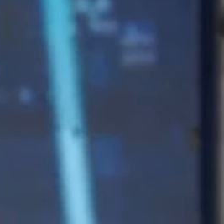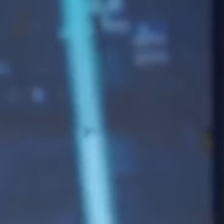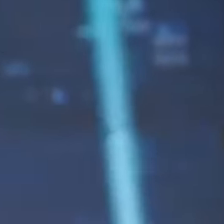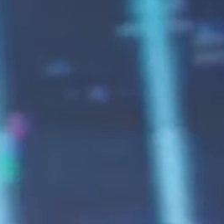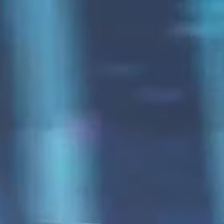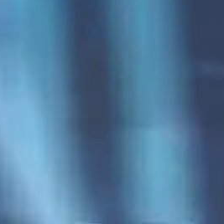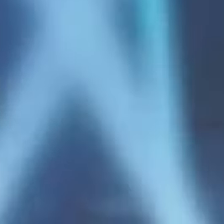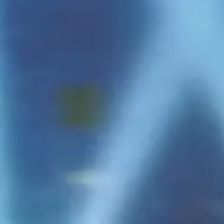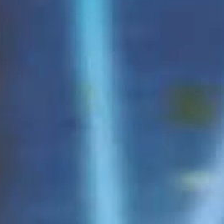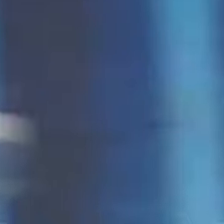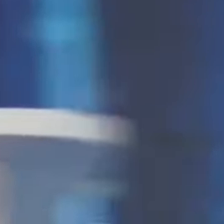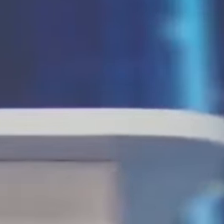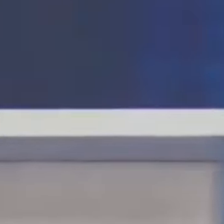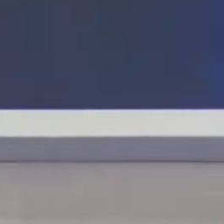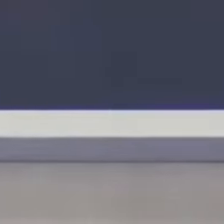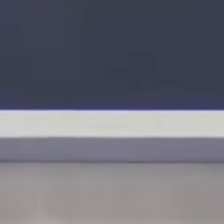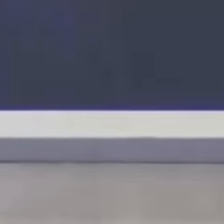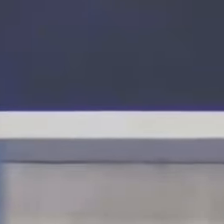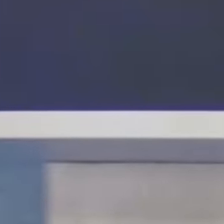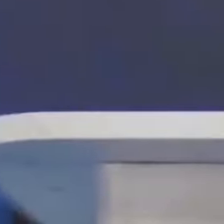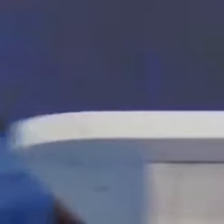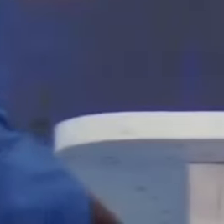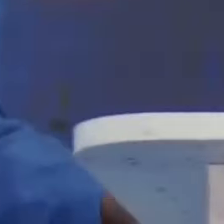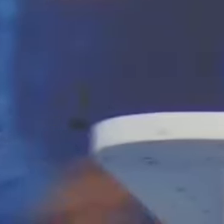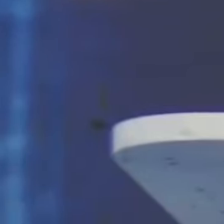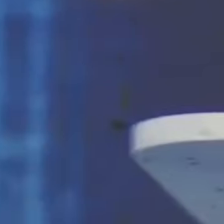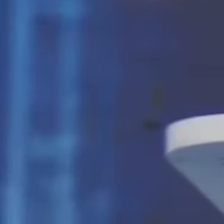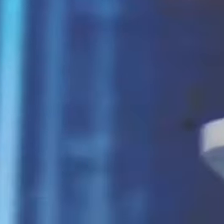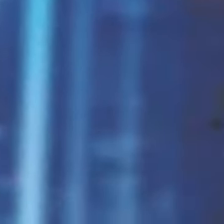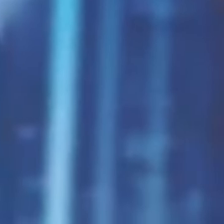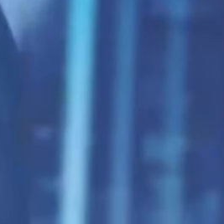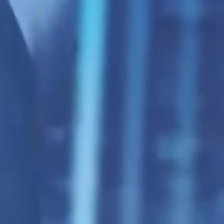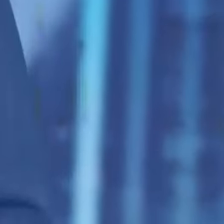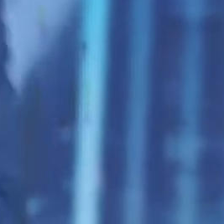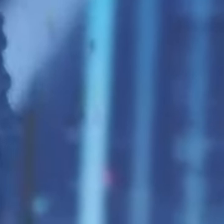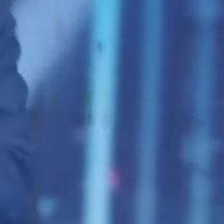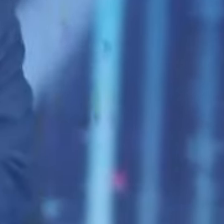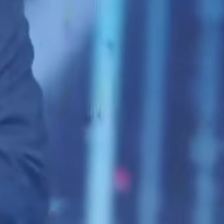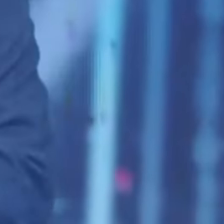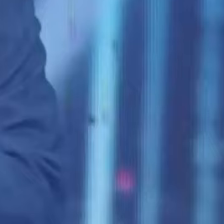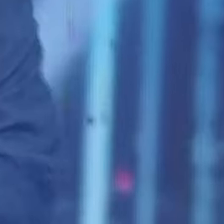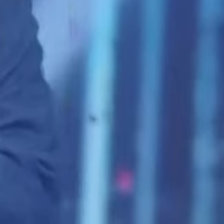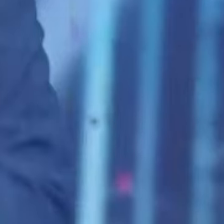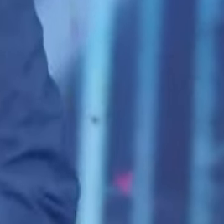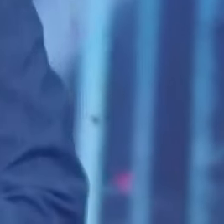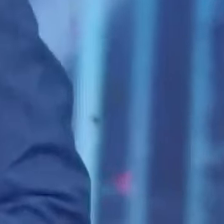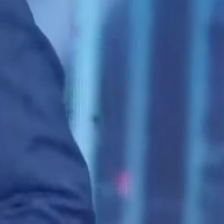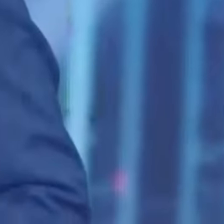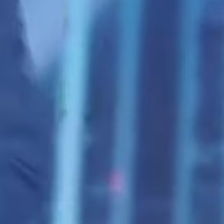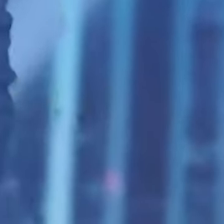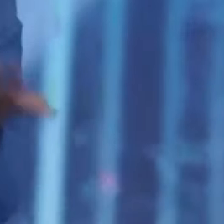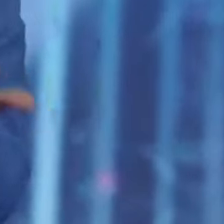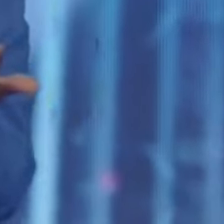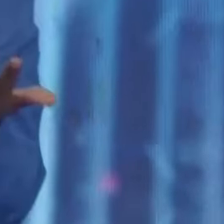my mind, can you tell me something? I'm facing this situation. Can you remind me where I succeeded